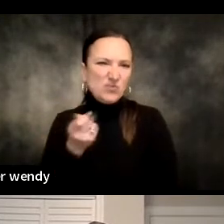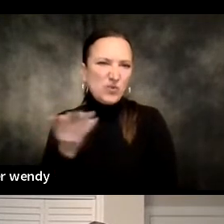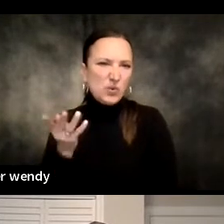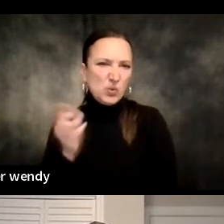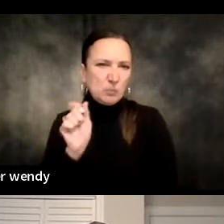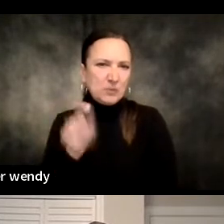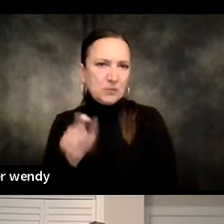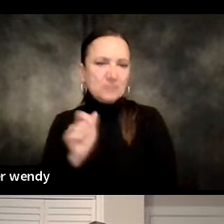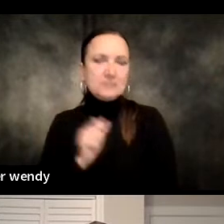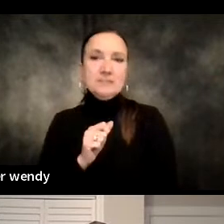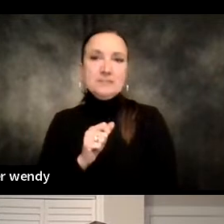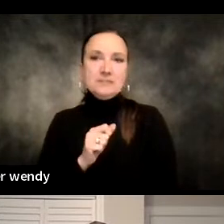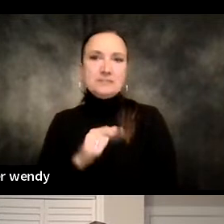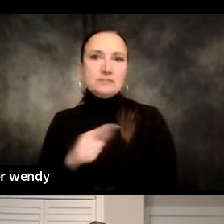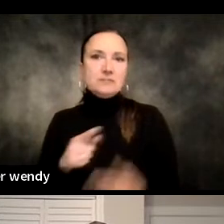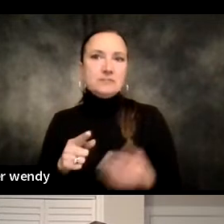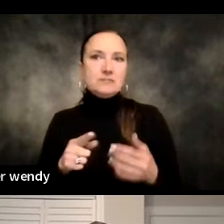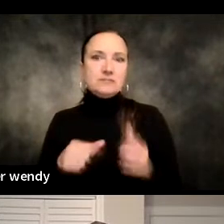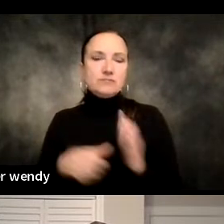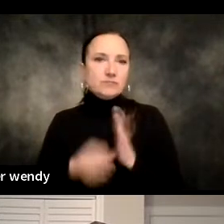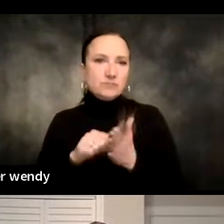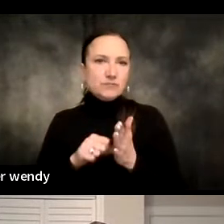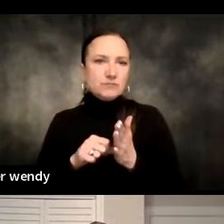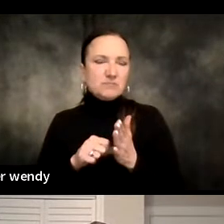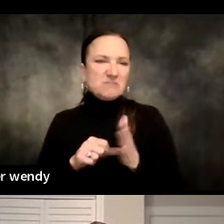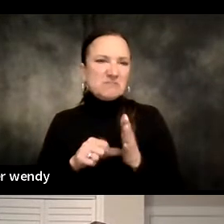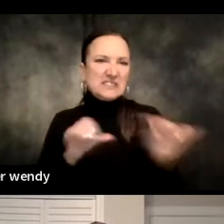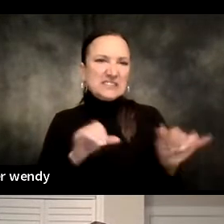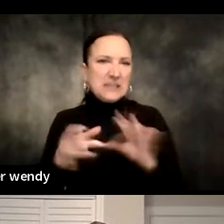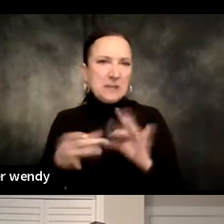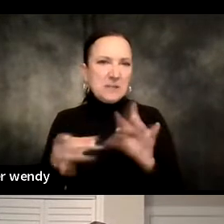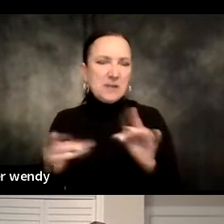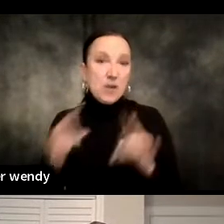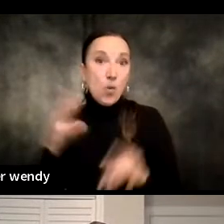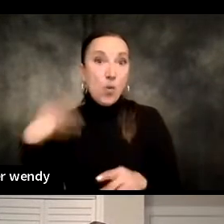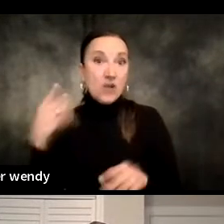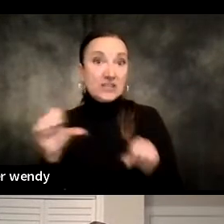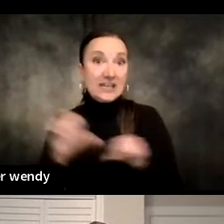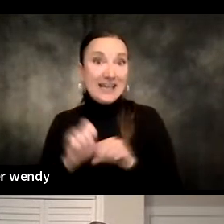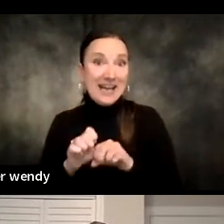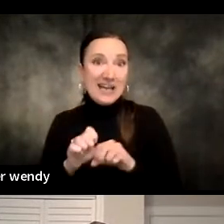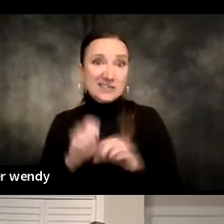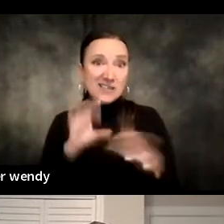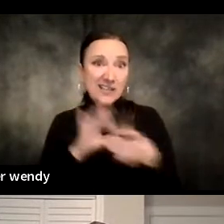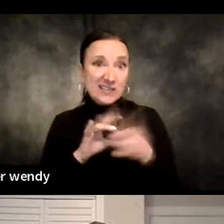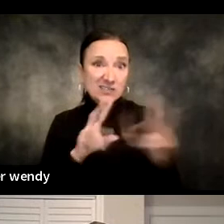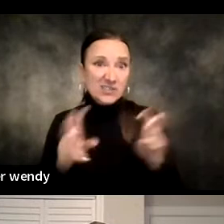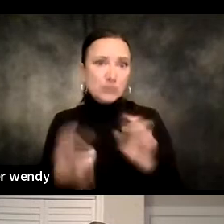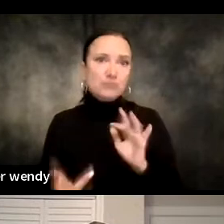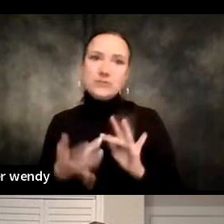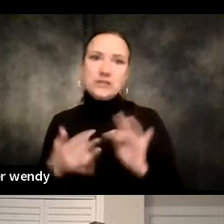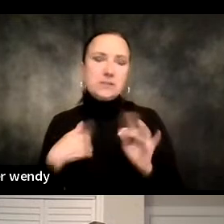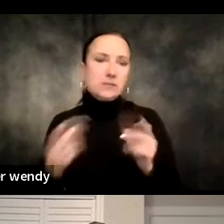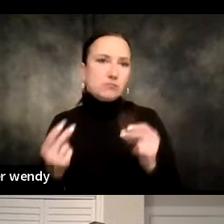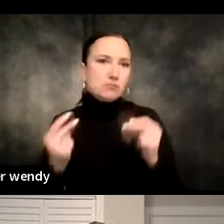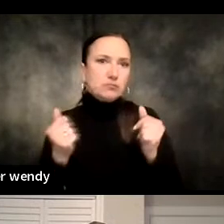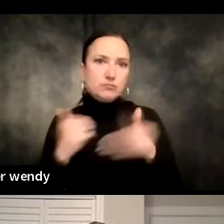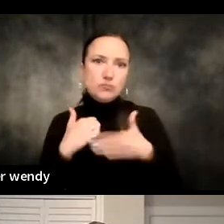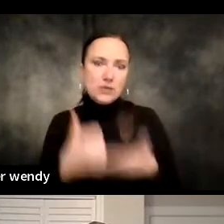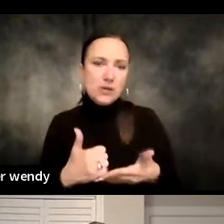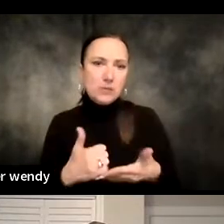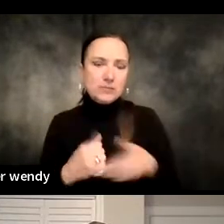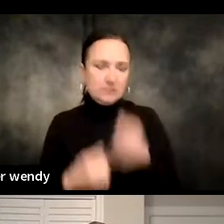me. I'll echo comments others have made about Washington Gas. If you're still having gas connection issues, please feel free to reach out to me and I'll do what I can to help